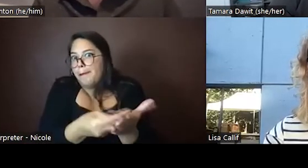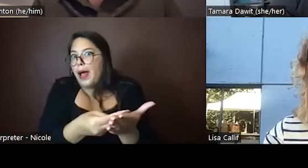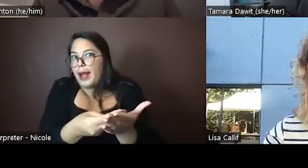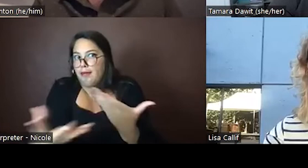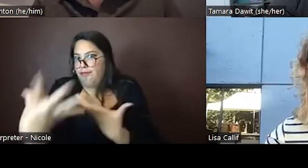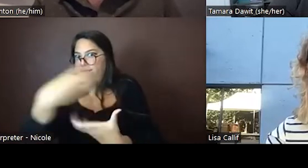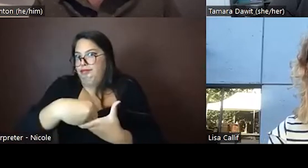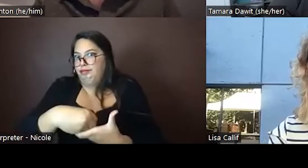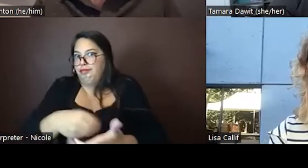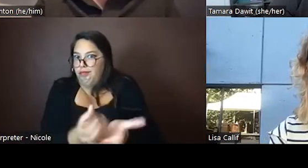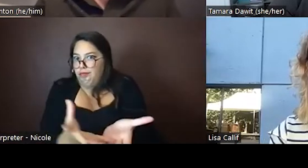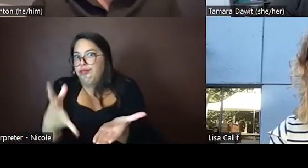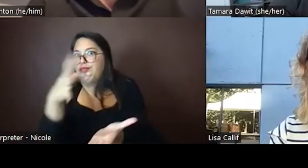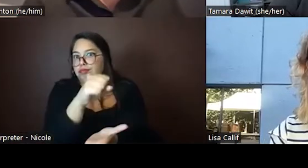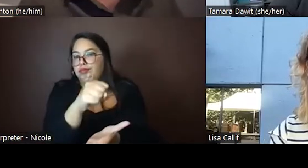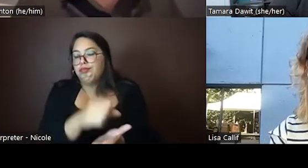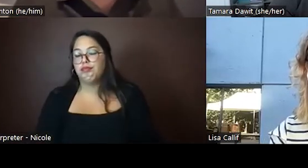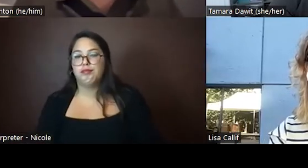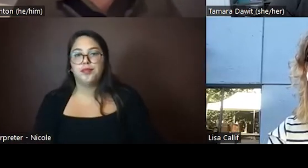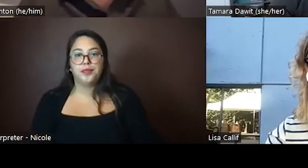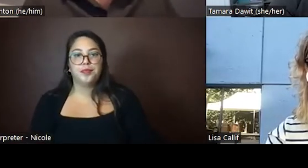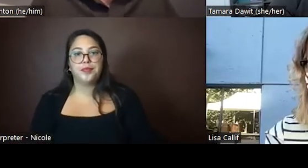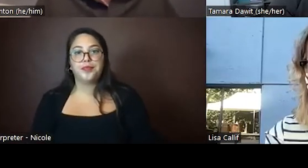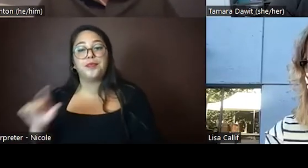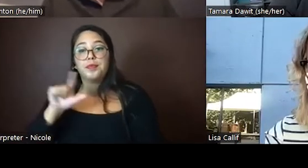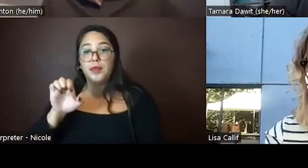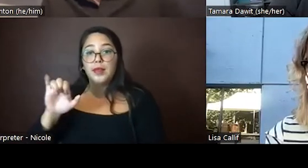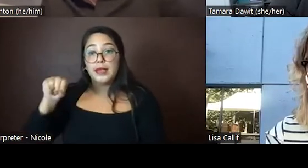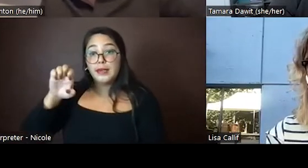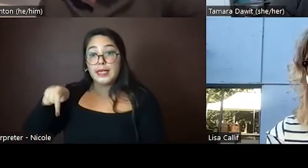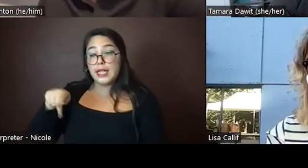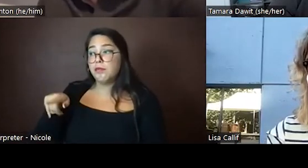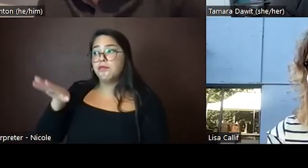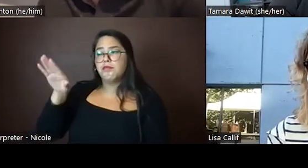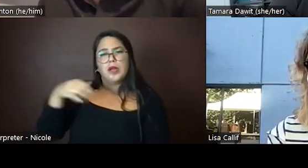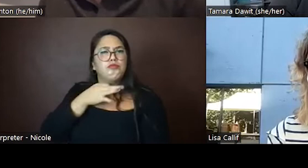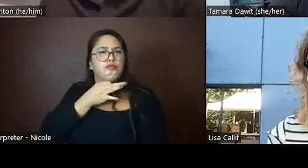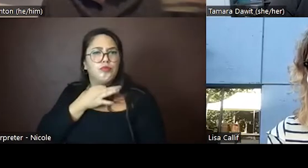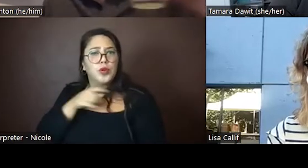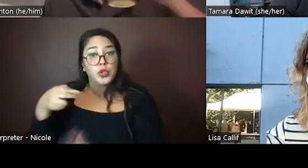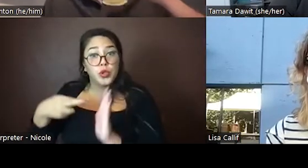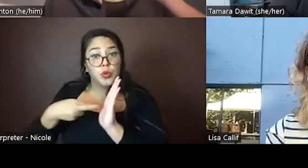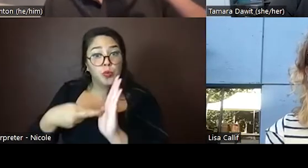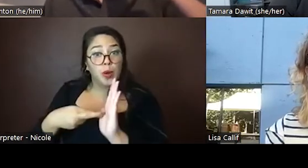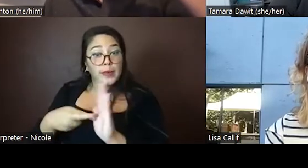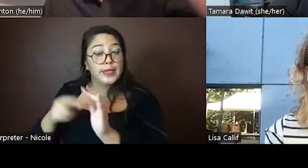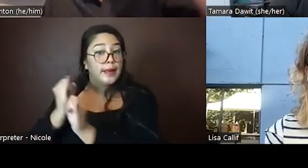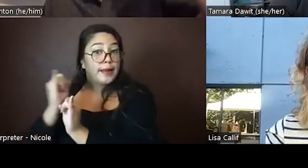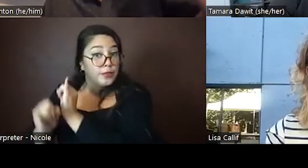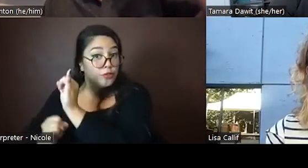take do you represent international filmmakers as well, or just you work as a US-based